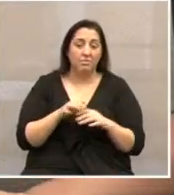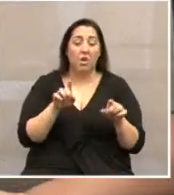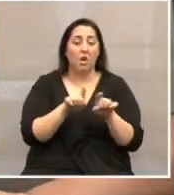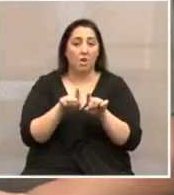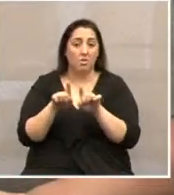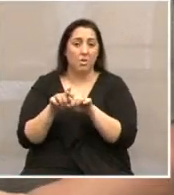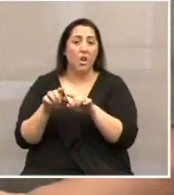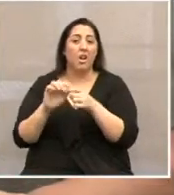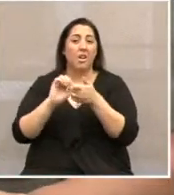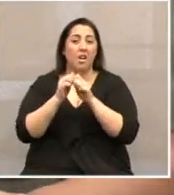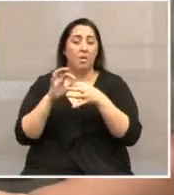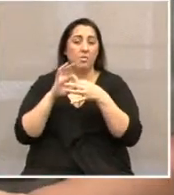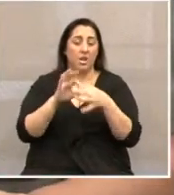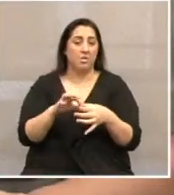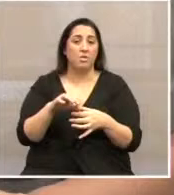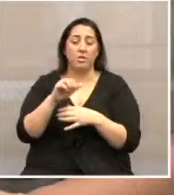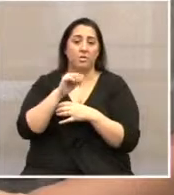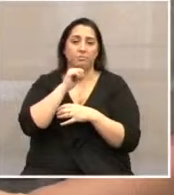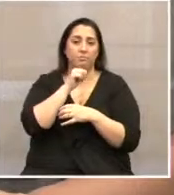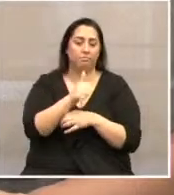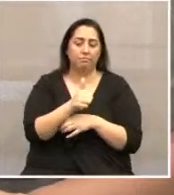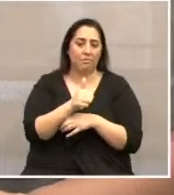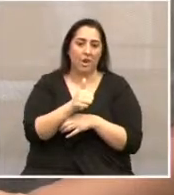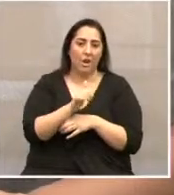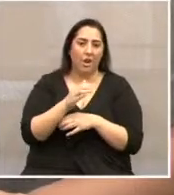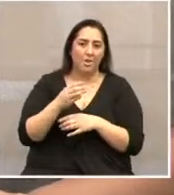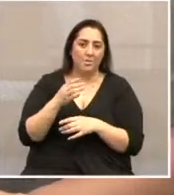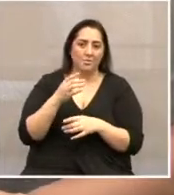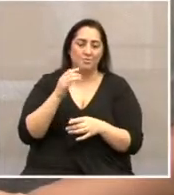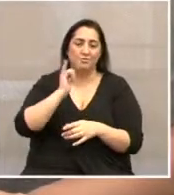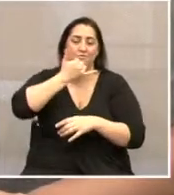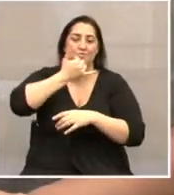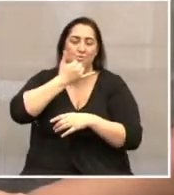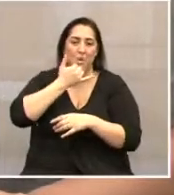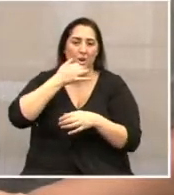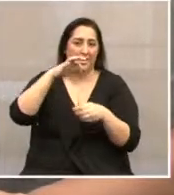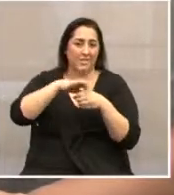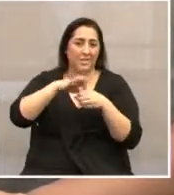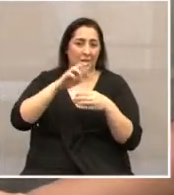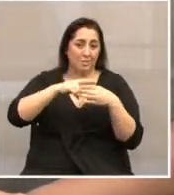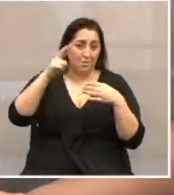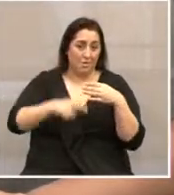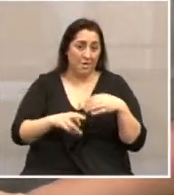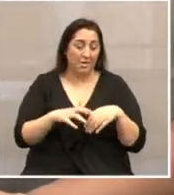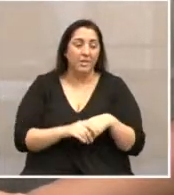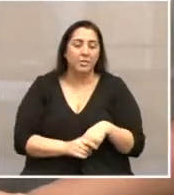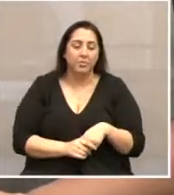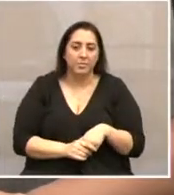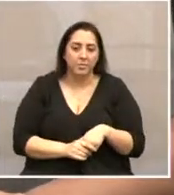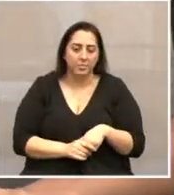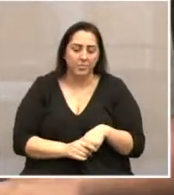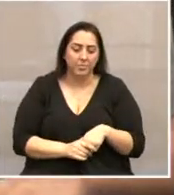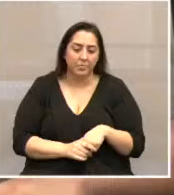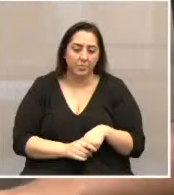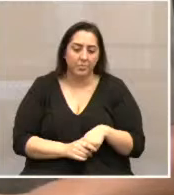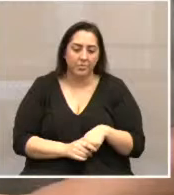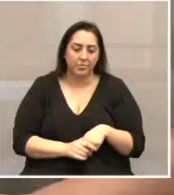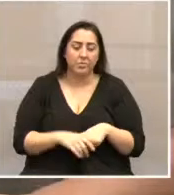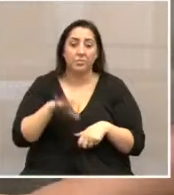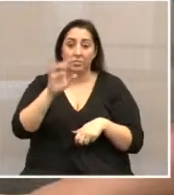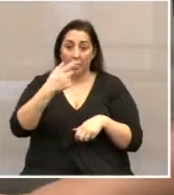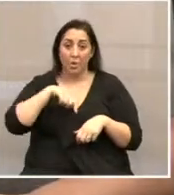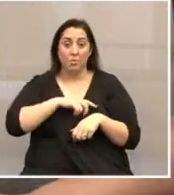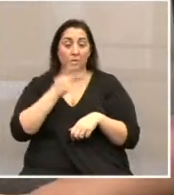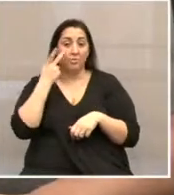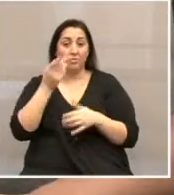results. And because we had heard so much disinformation spread on Spanish language radio and